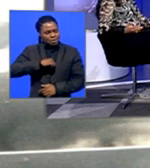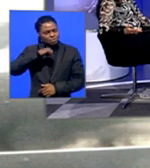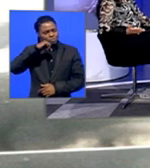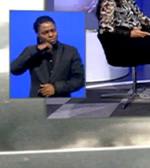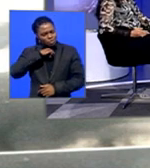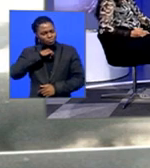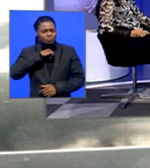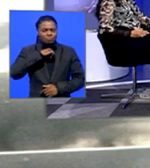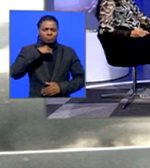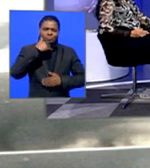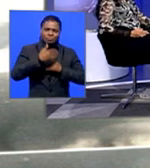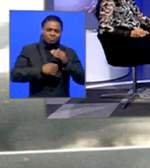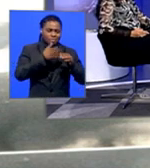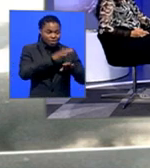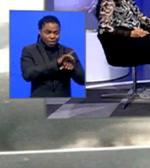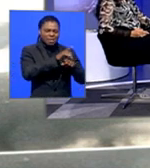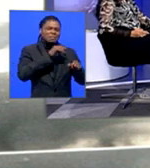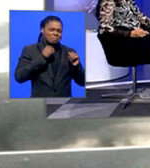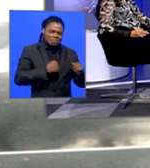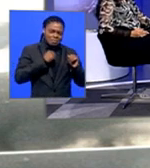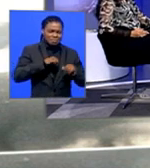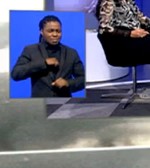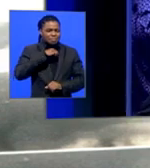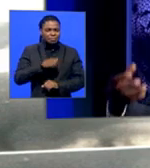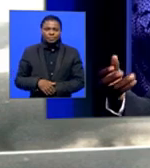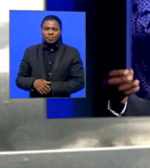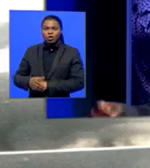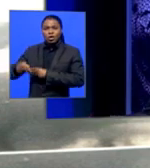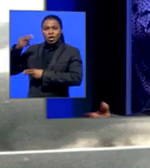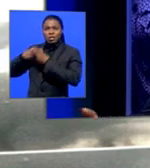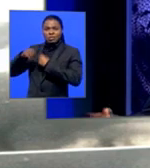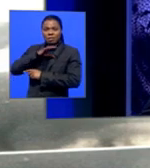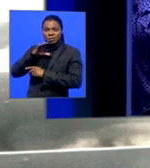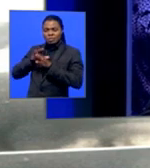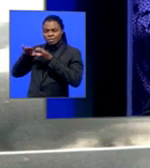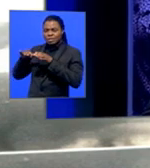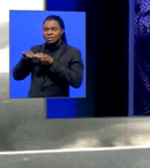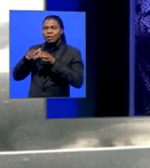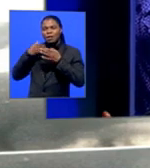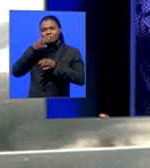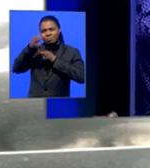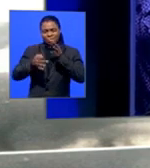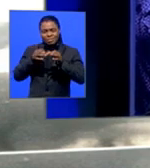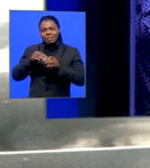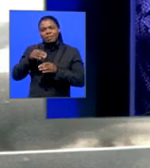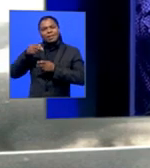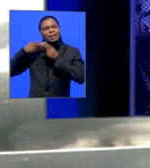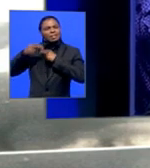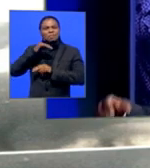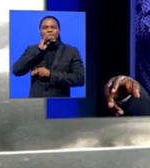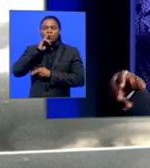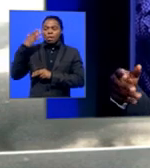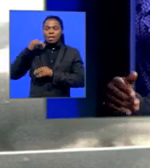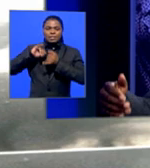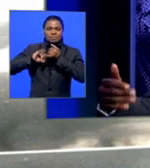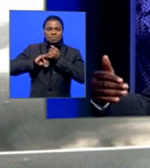died. What do you think that legacy is? The Heritage Council has just defined what heritage means during this September.